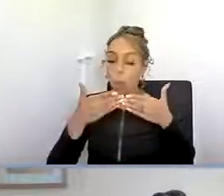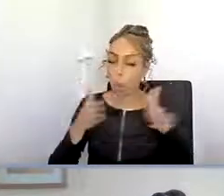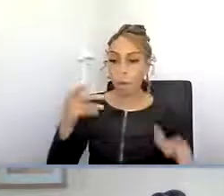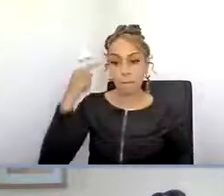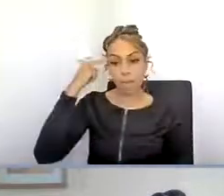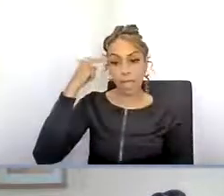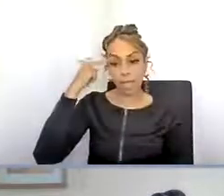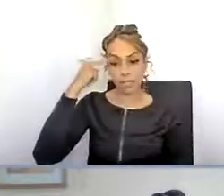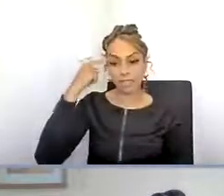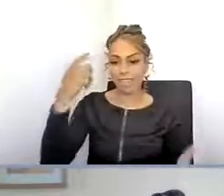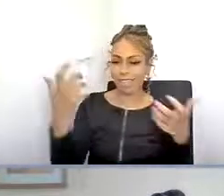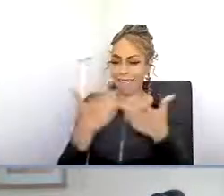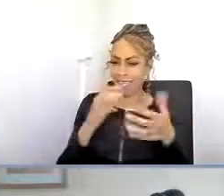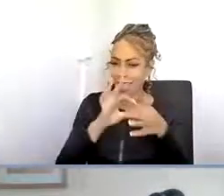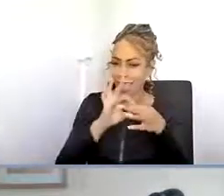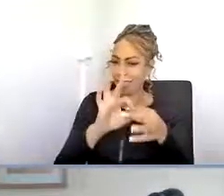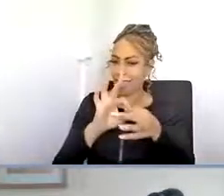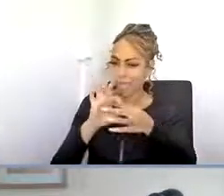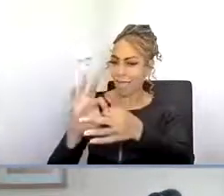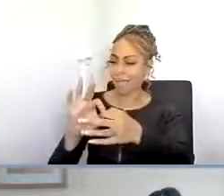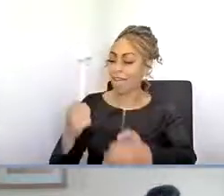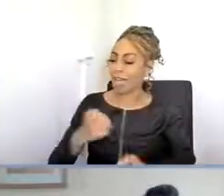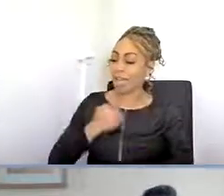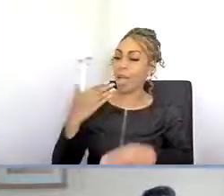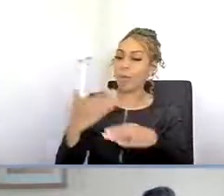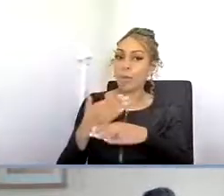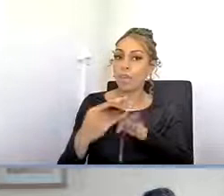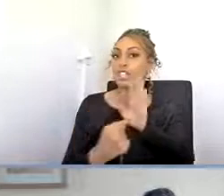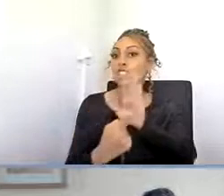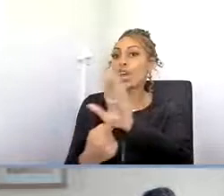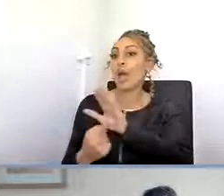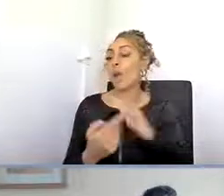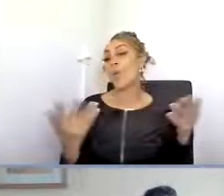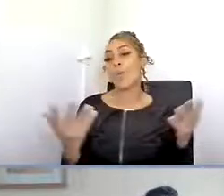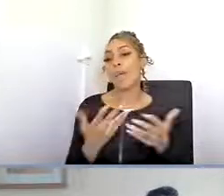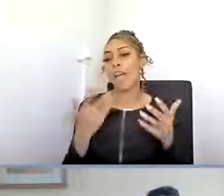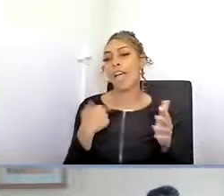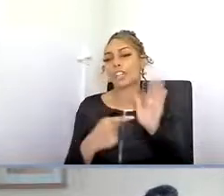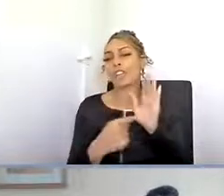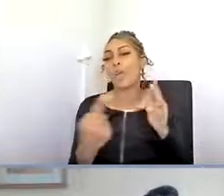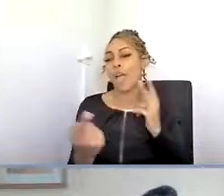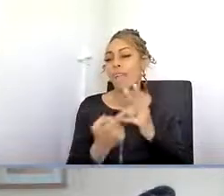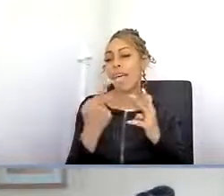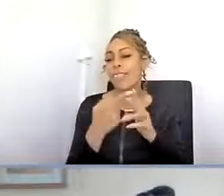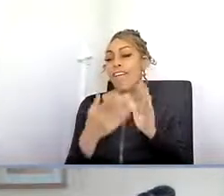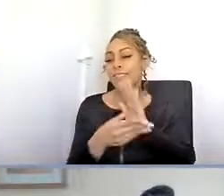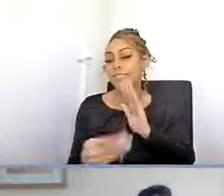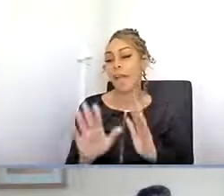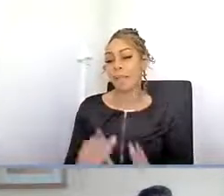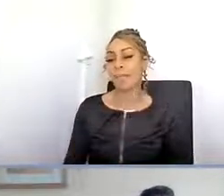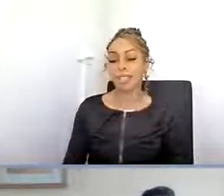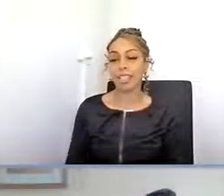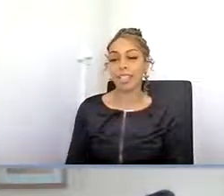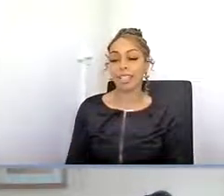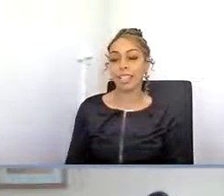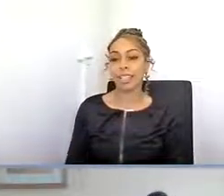open-minded about how and where our works are shown. And I wanted to show another example of